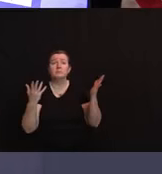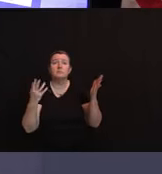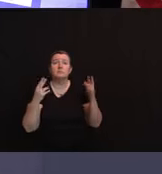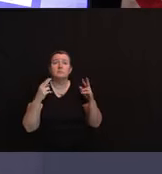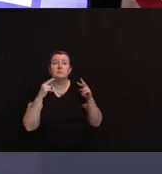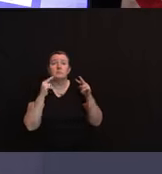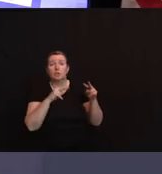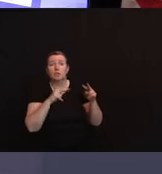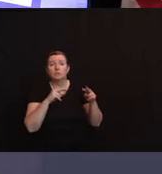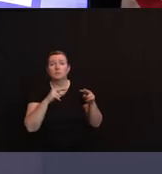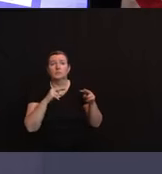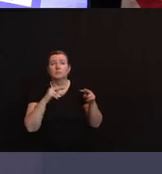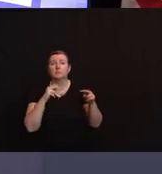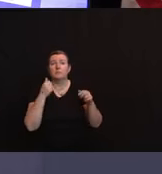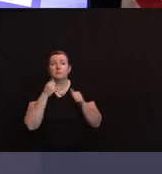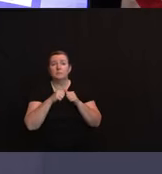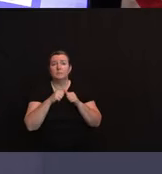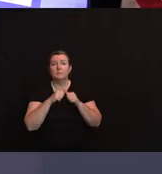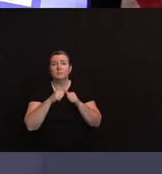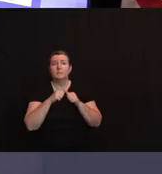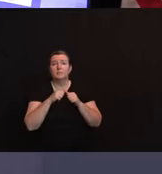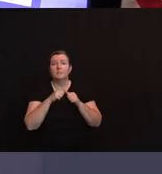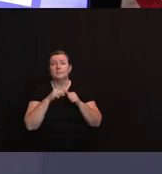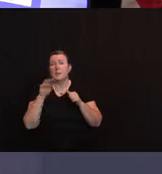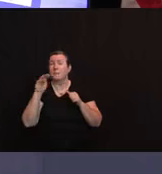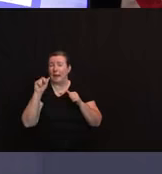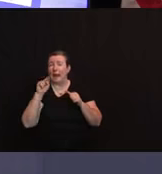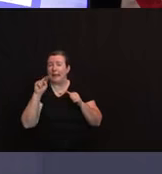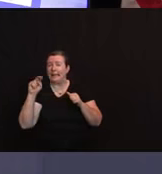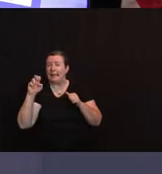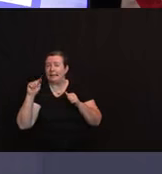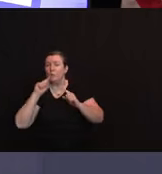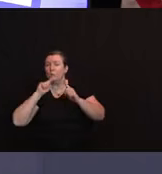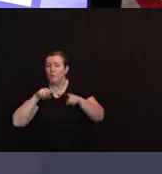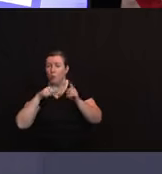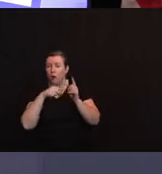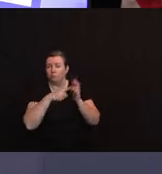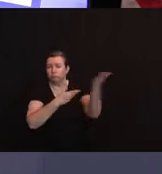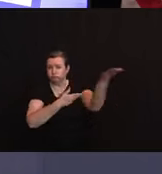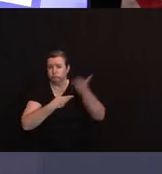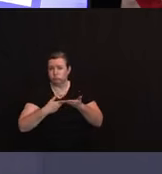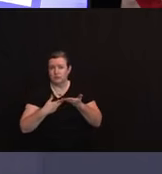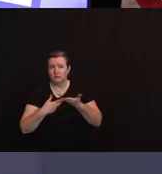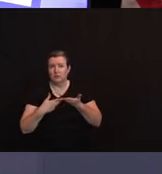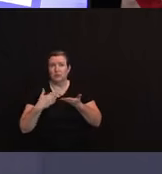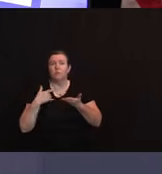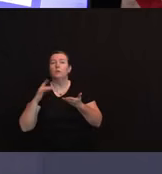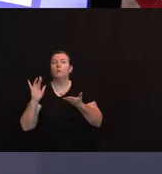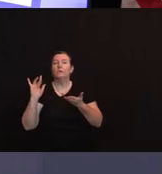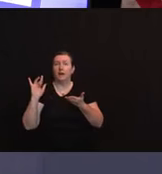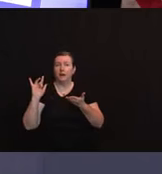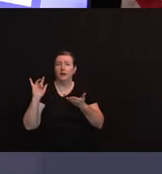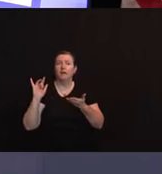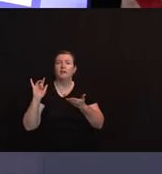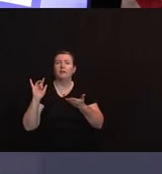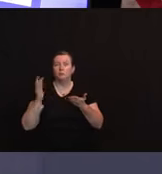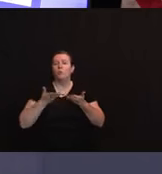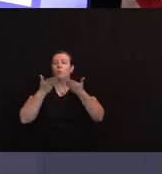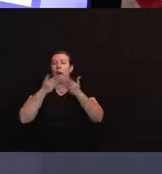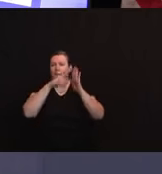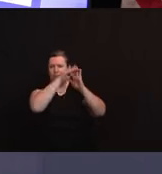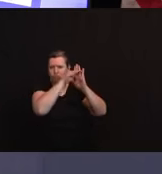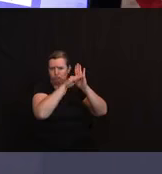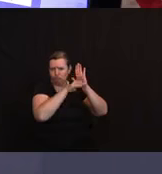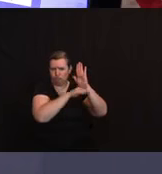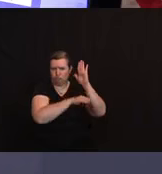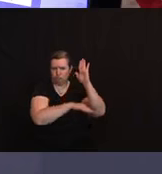3rd. The report provides 35 near-term recommendations, and we will be implementing 17